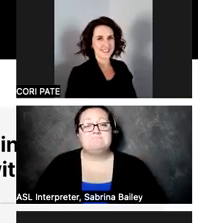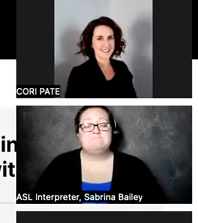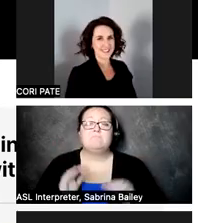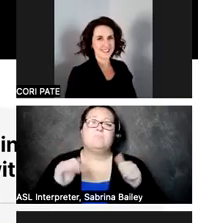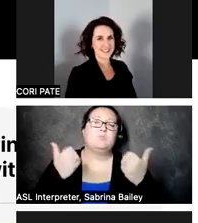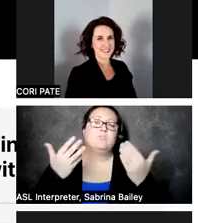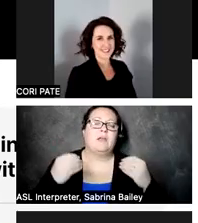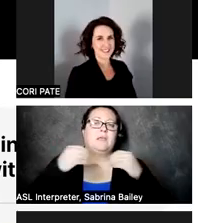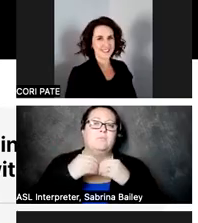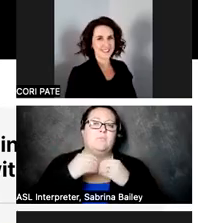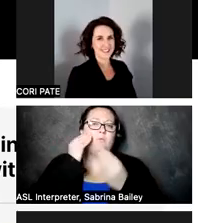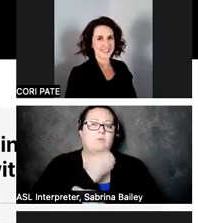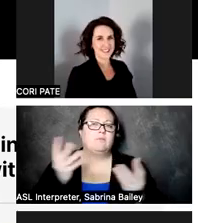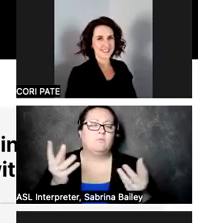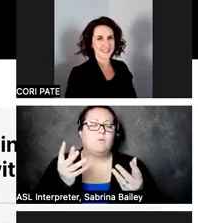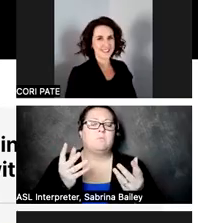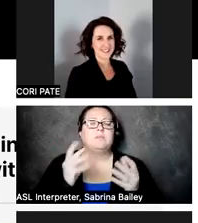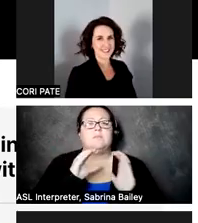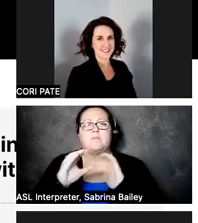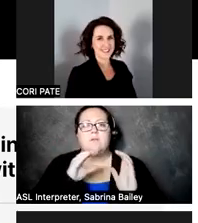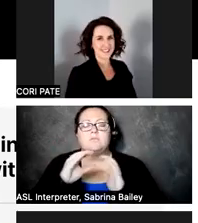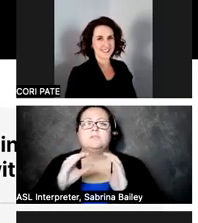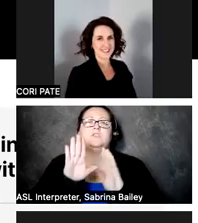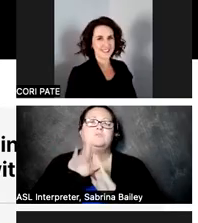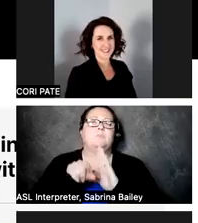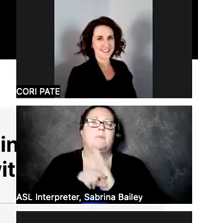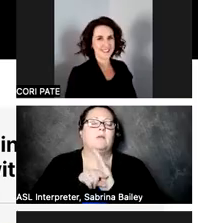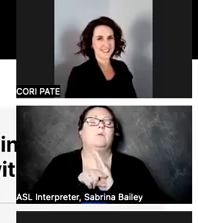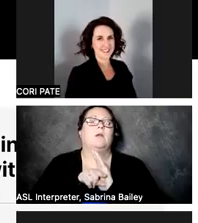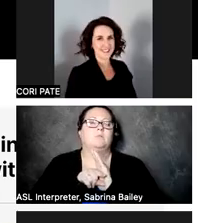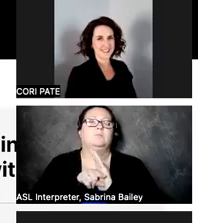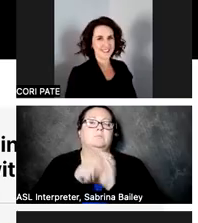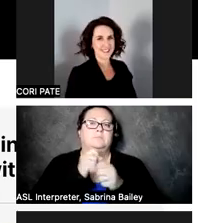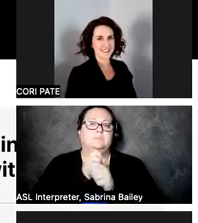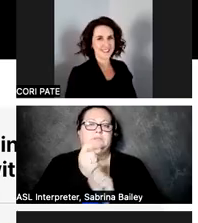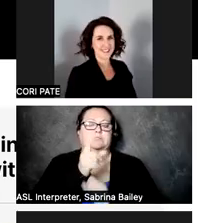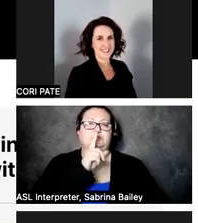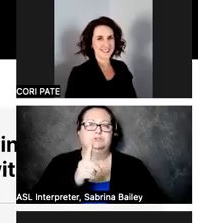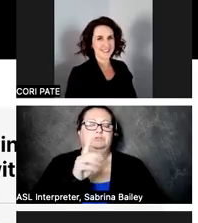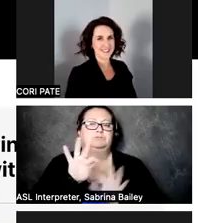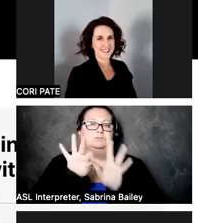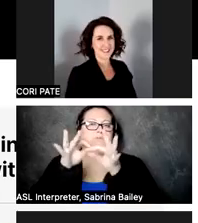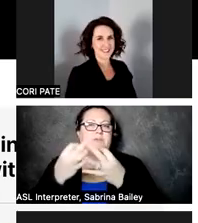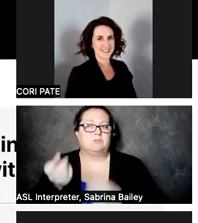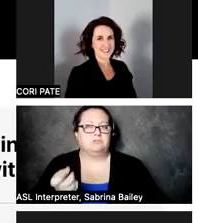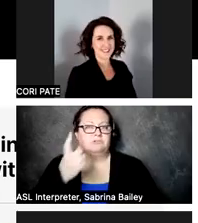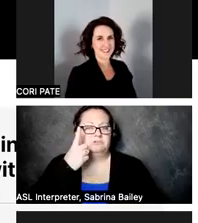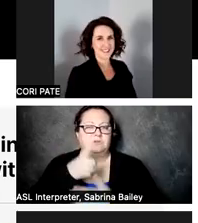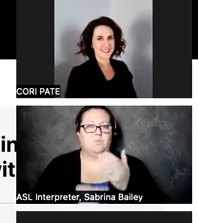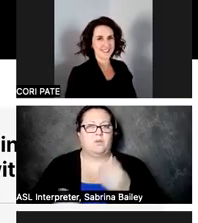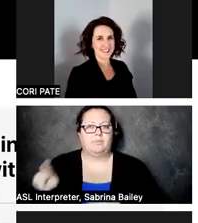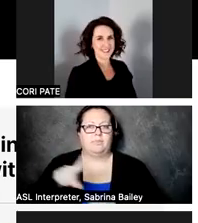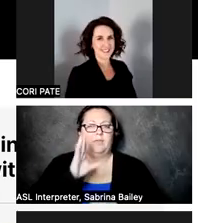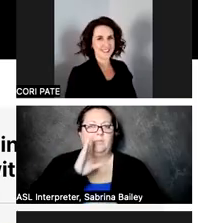more informative conversations and background, making sure family members understand what they're getting